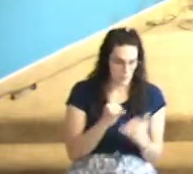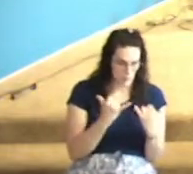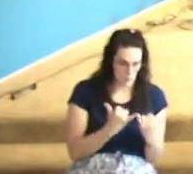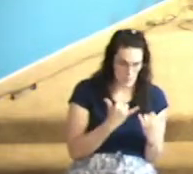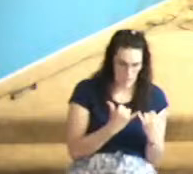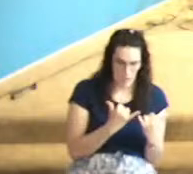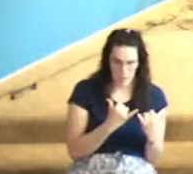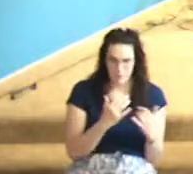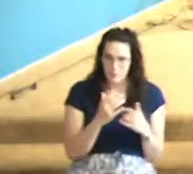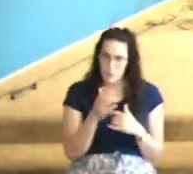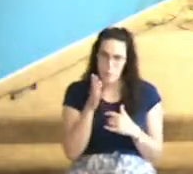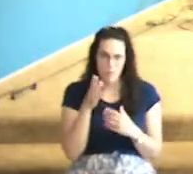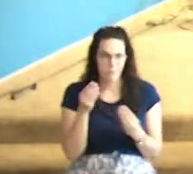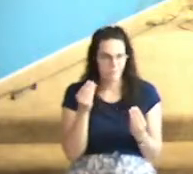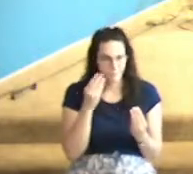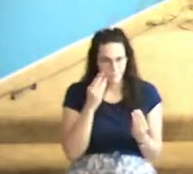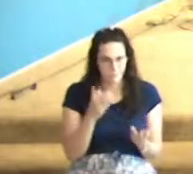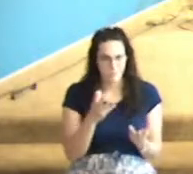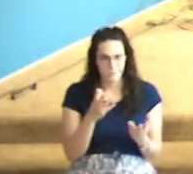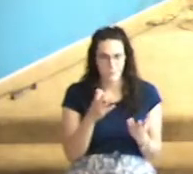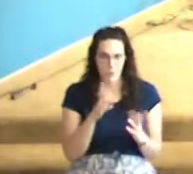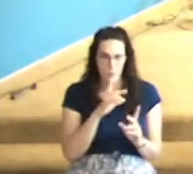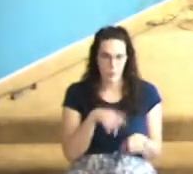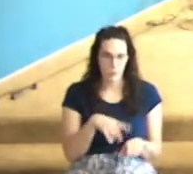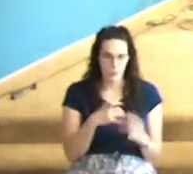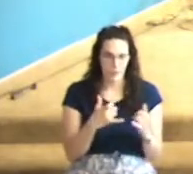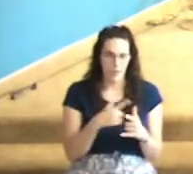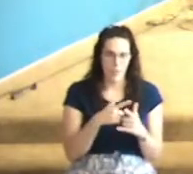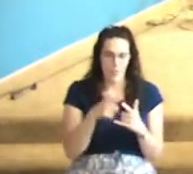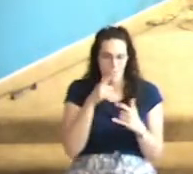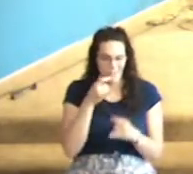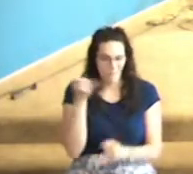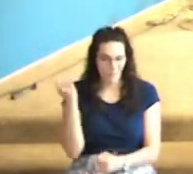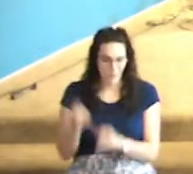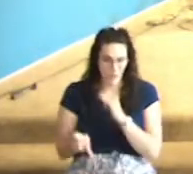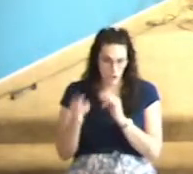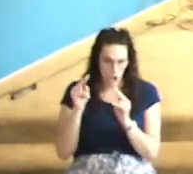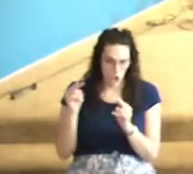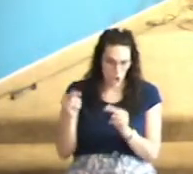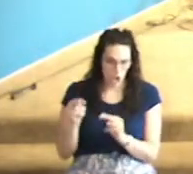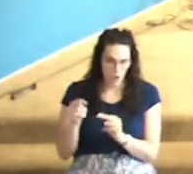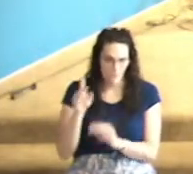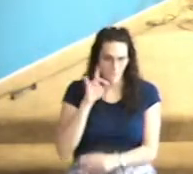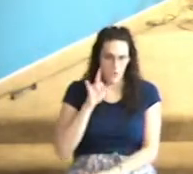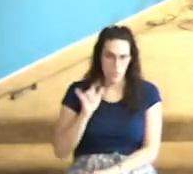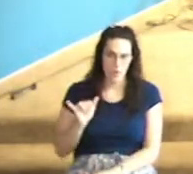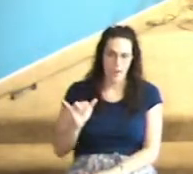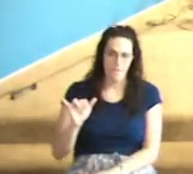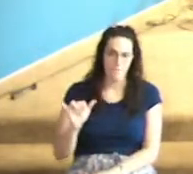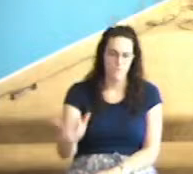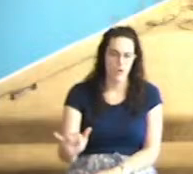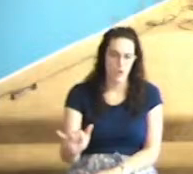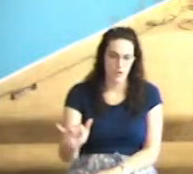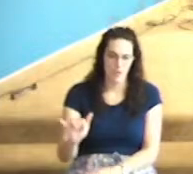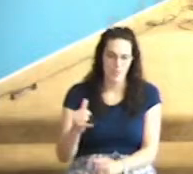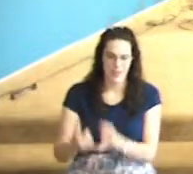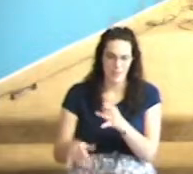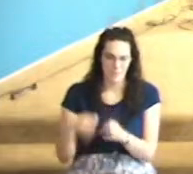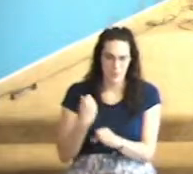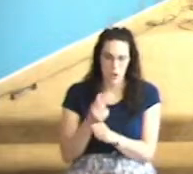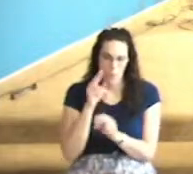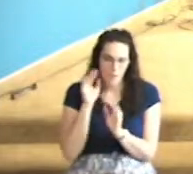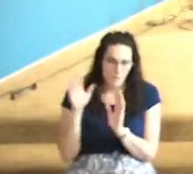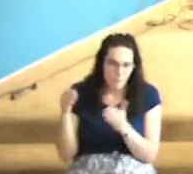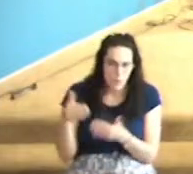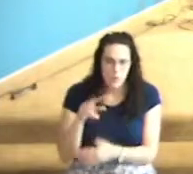us some marching orders for today. And then we'll close with forever by looking at the book of Revelation at the end of this year. Lord willing,